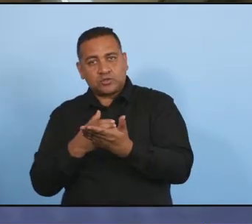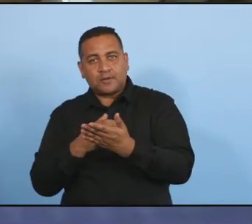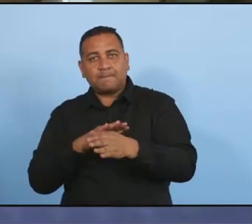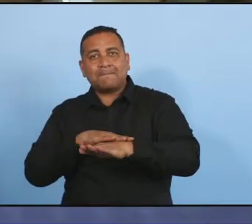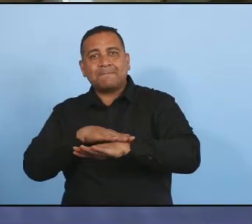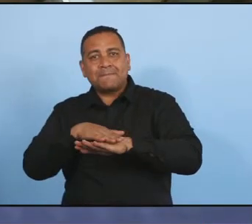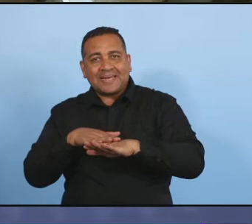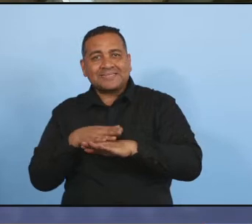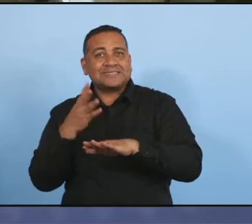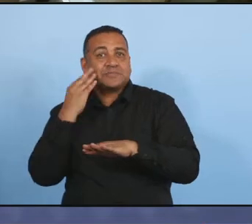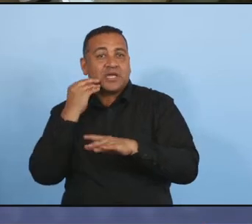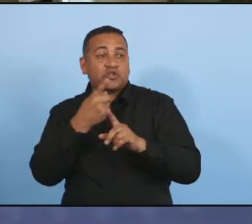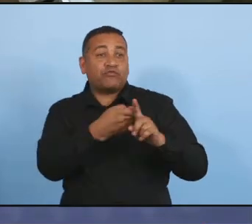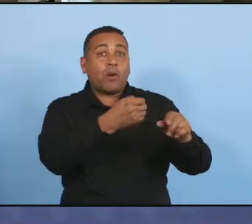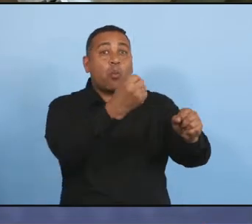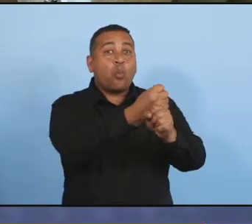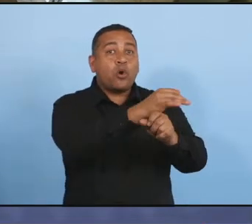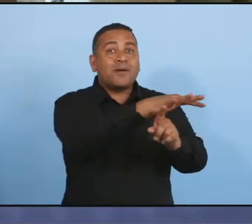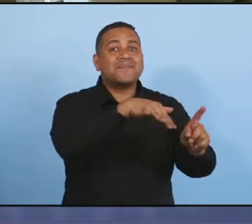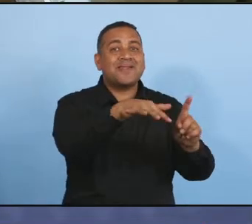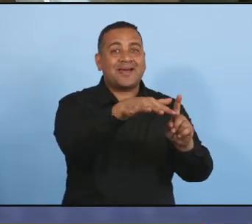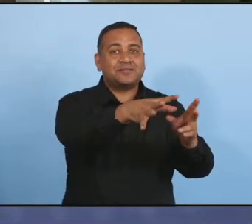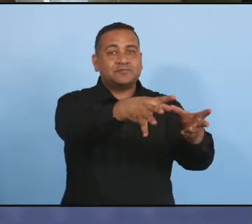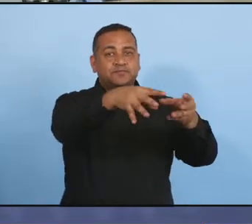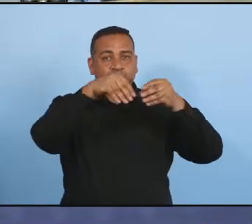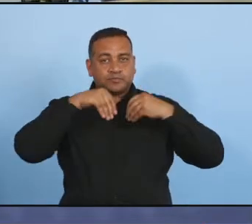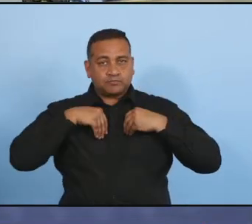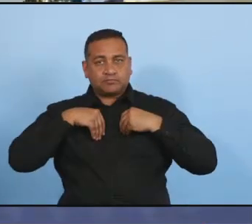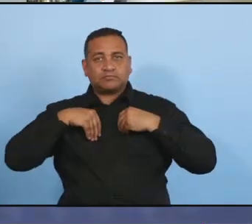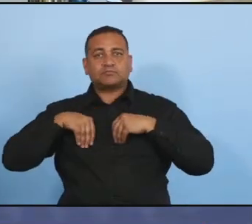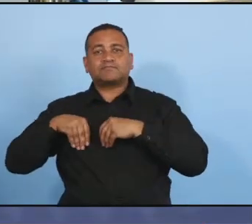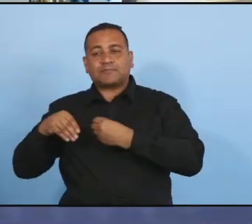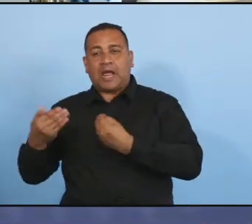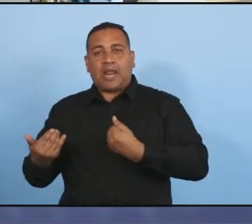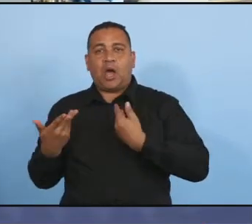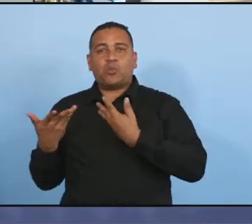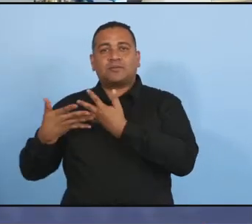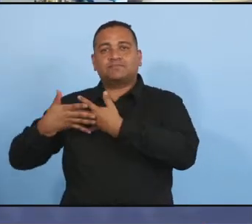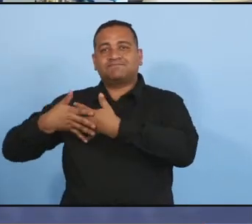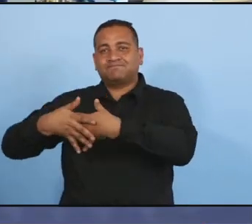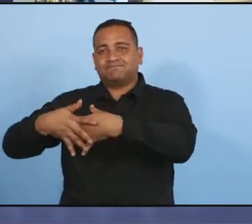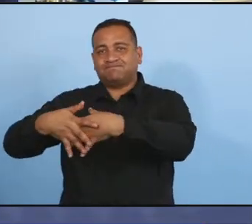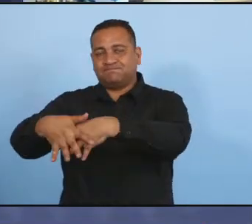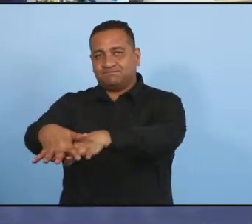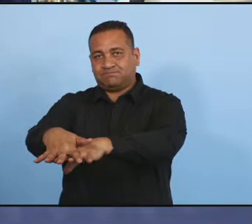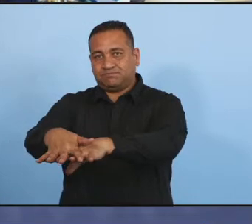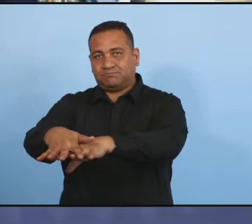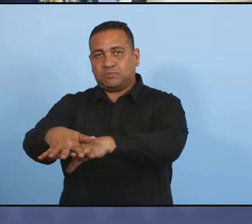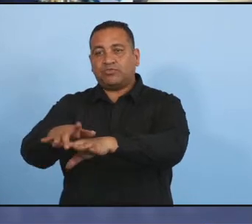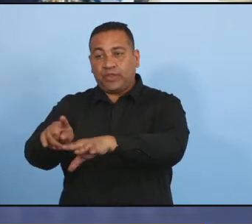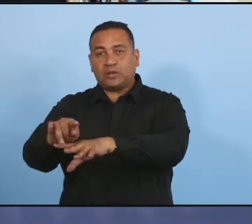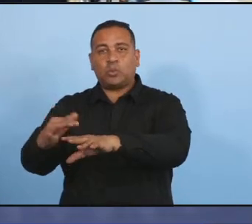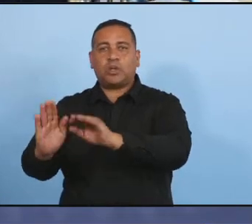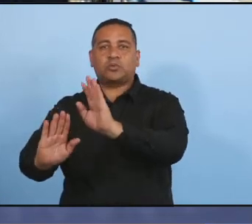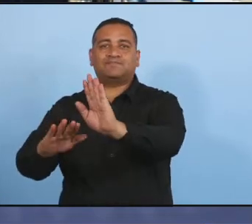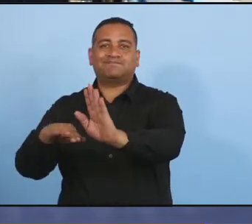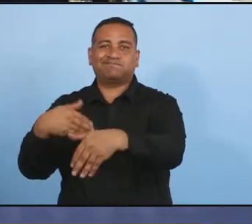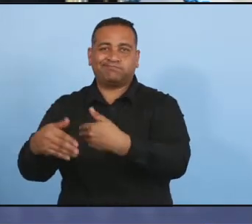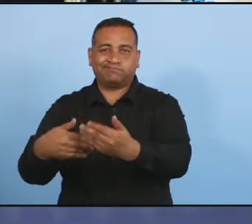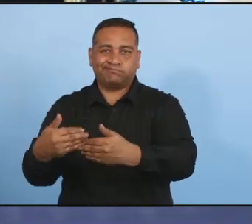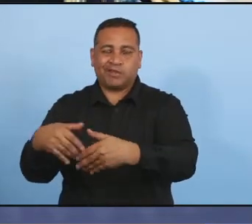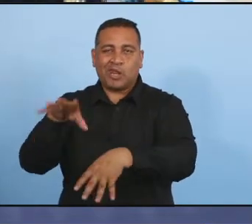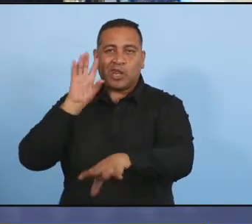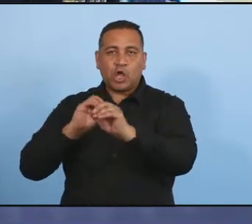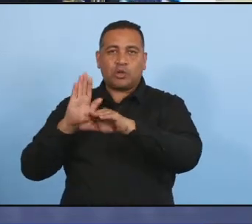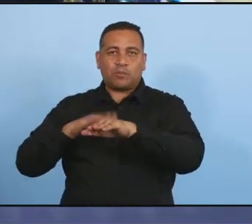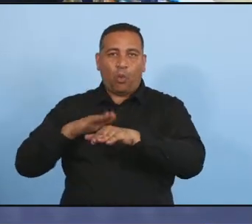and the basic experience from the college combined together, that forming him something in the future. Okay, okay. And what would be